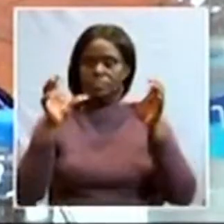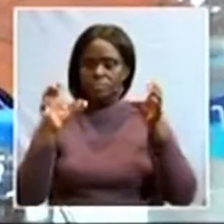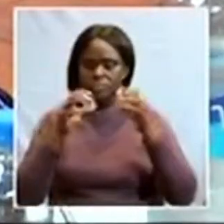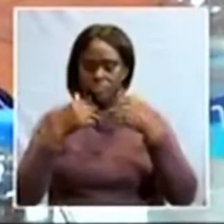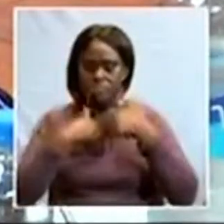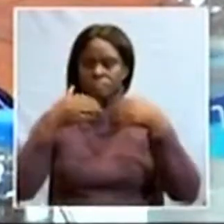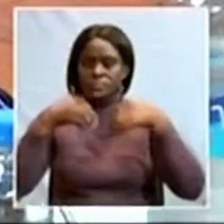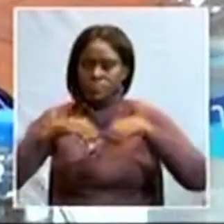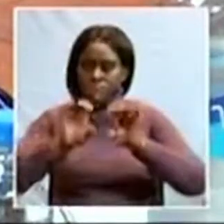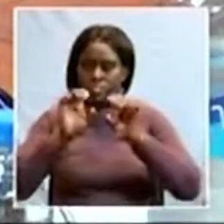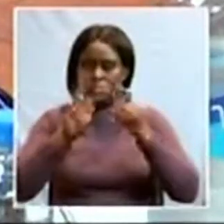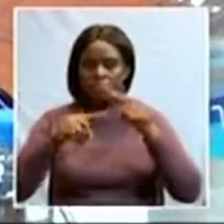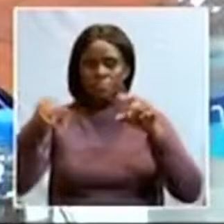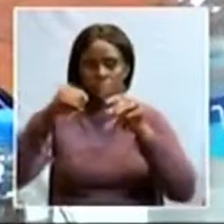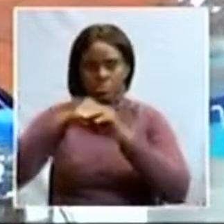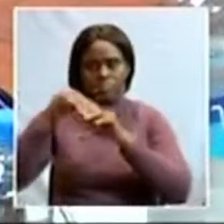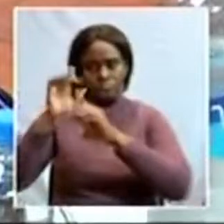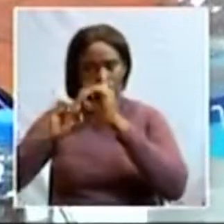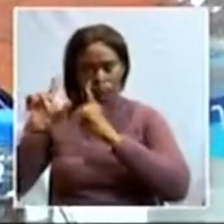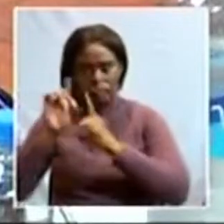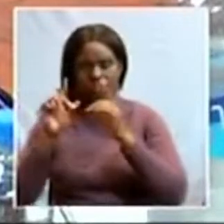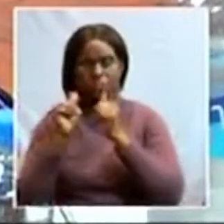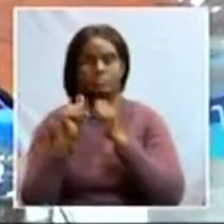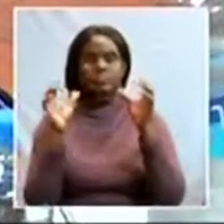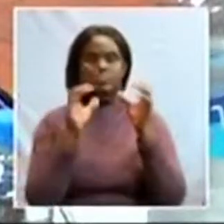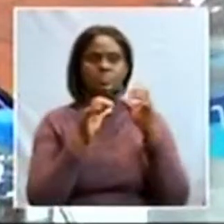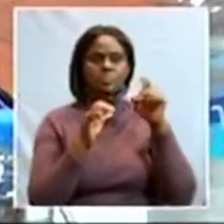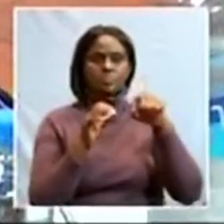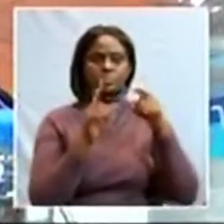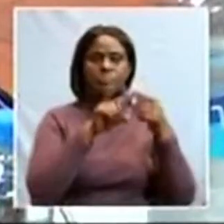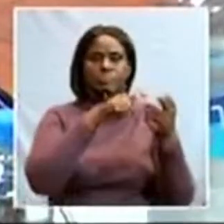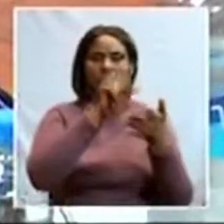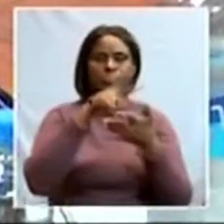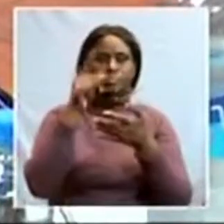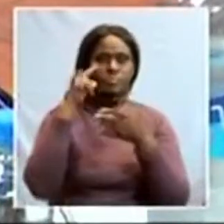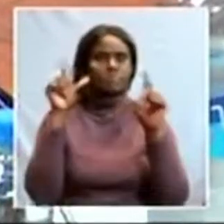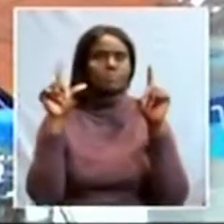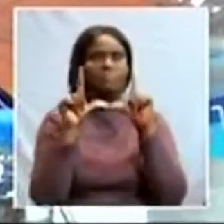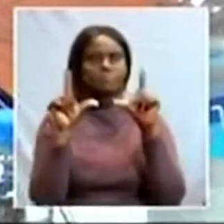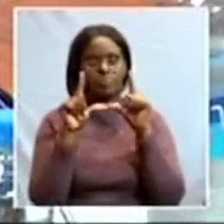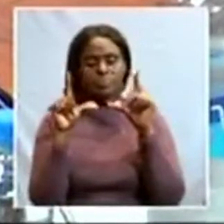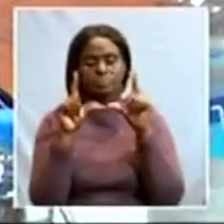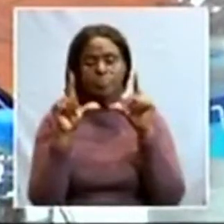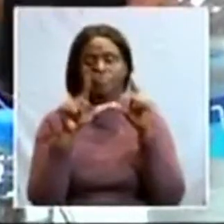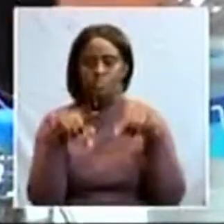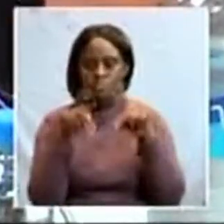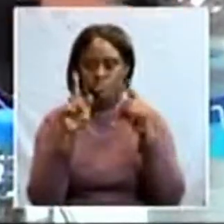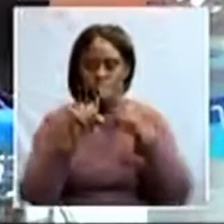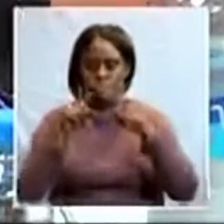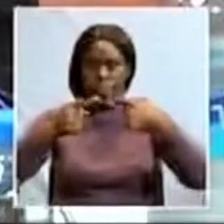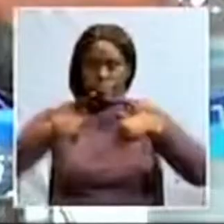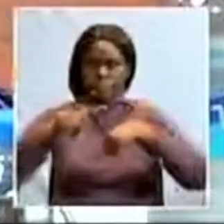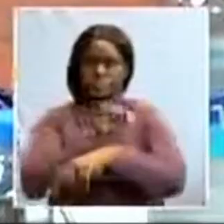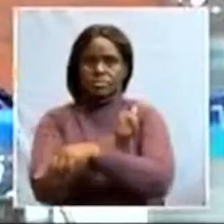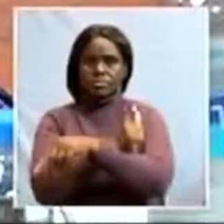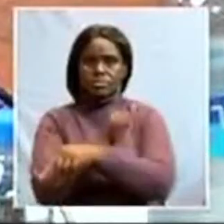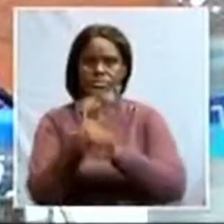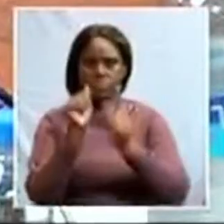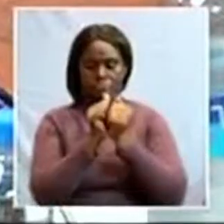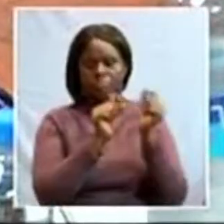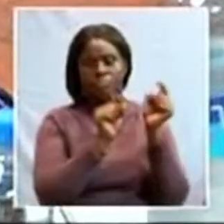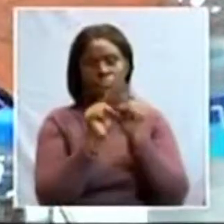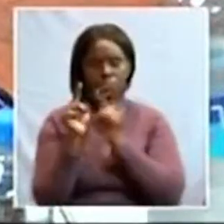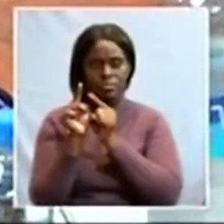has continued to engage the communities on the need to pay for permits to the local authority, and